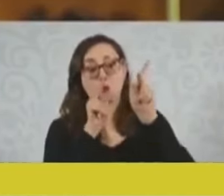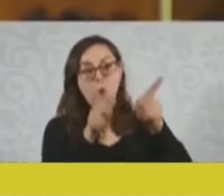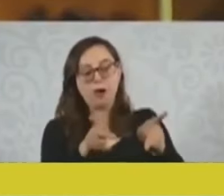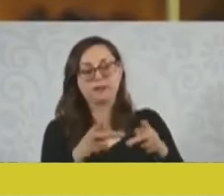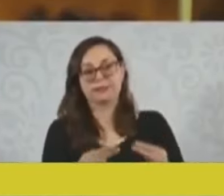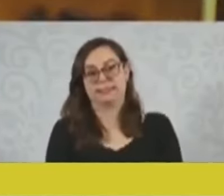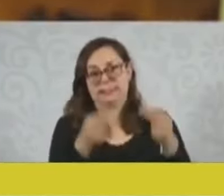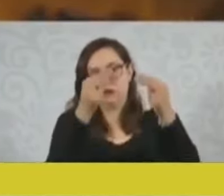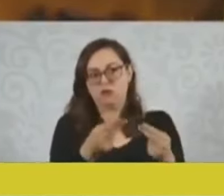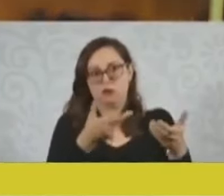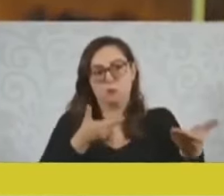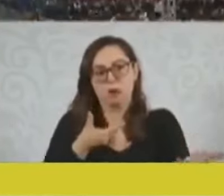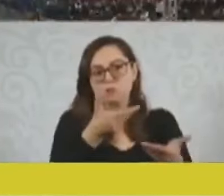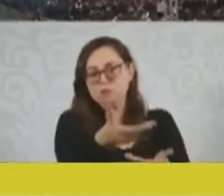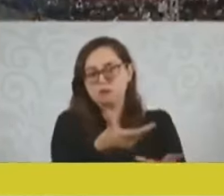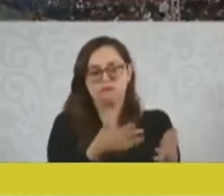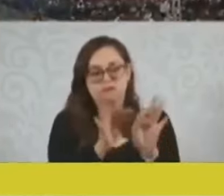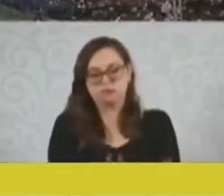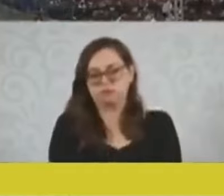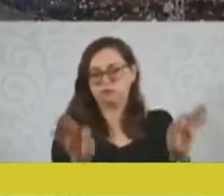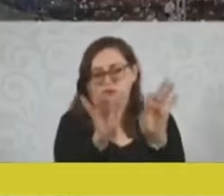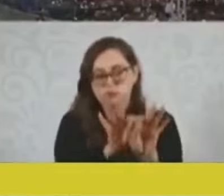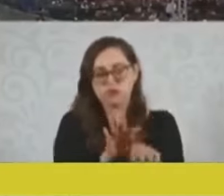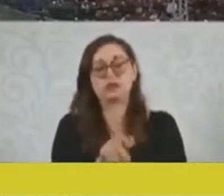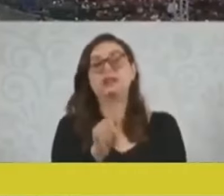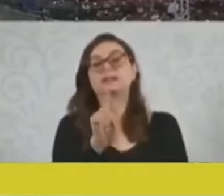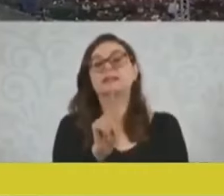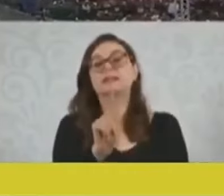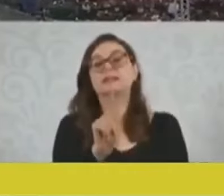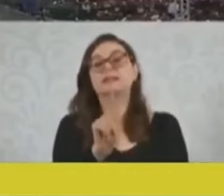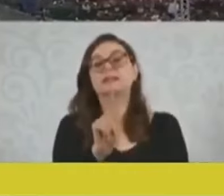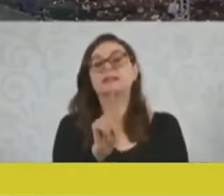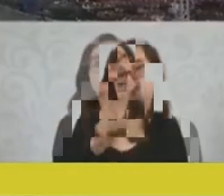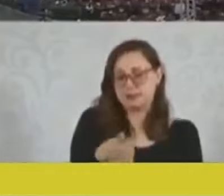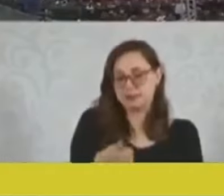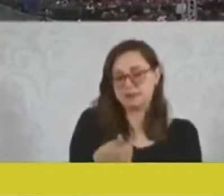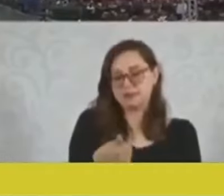after privatization of